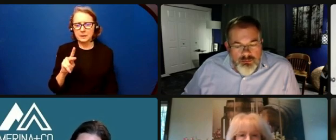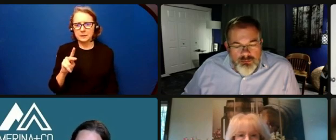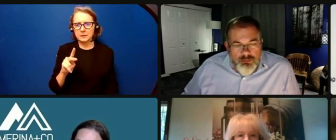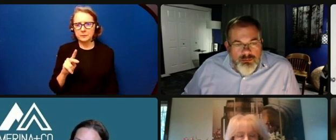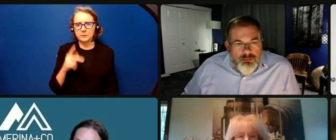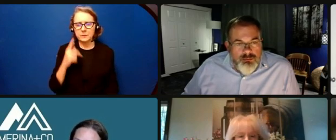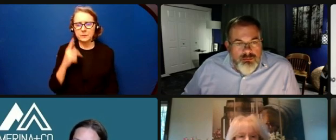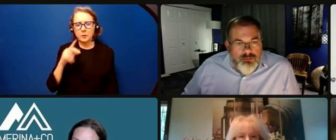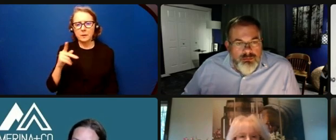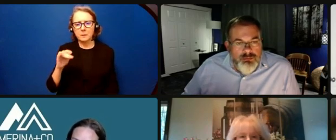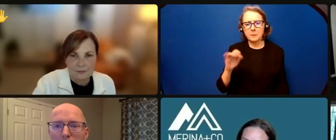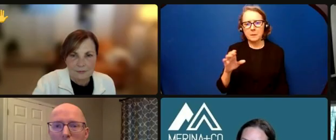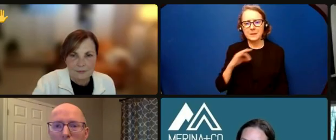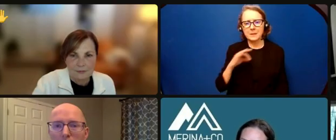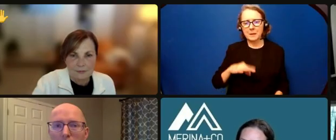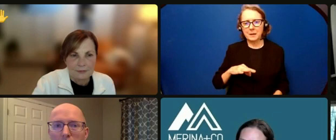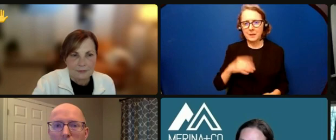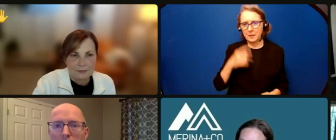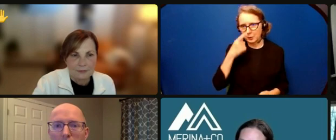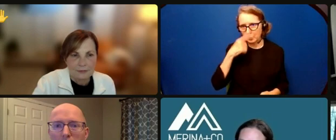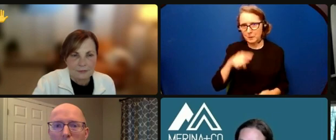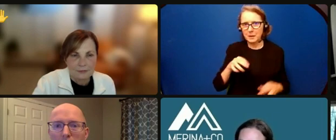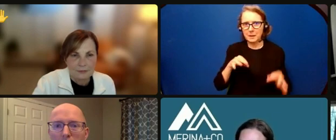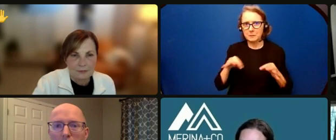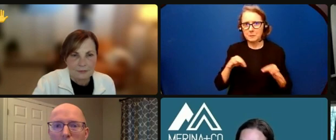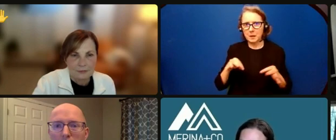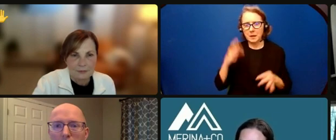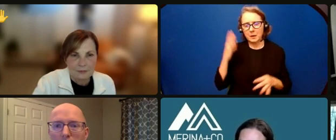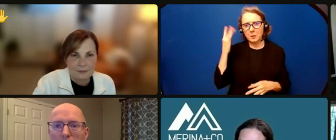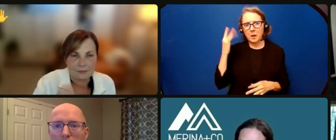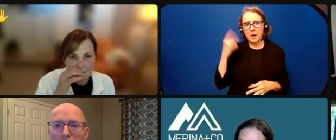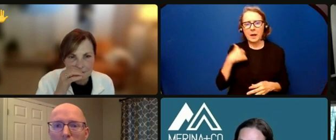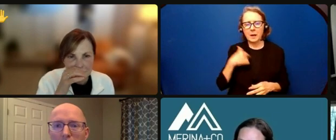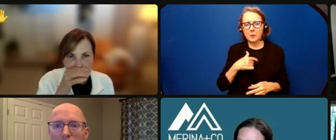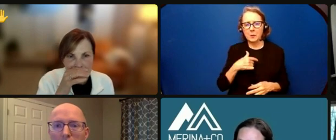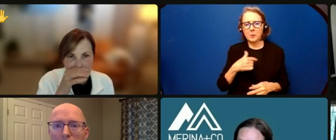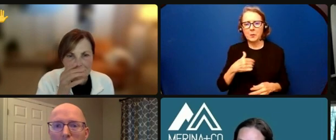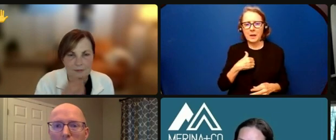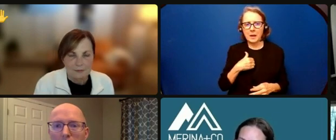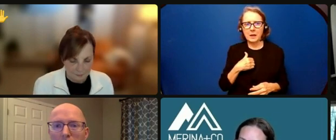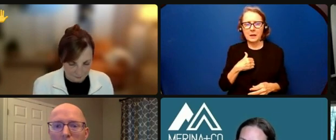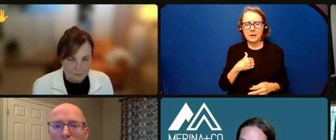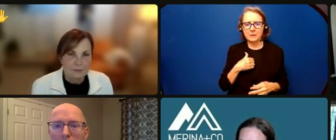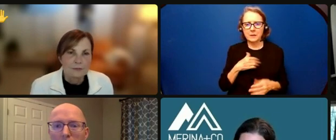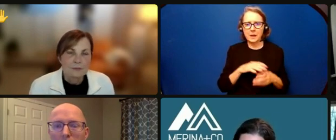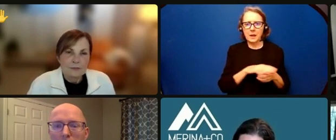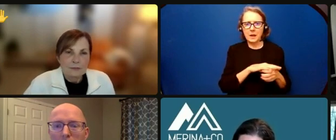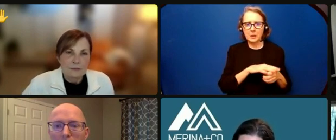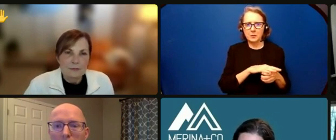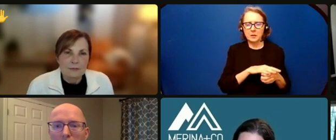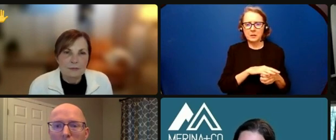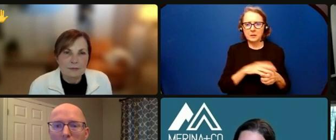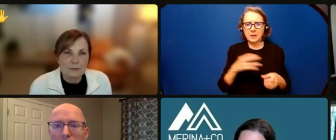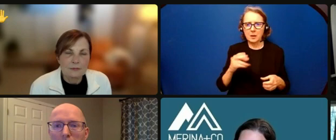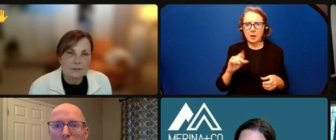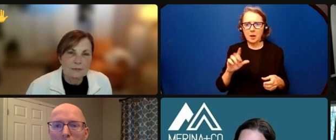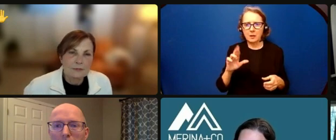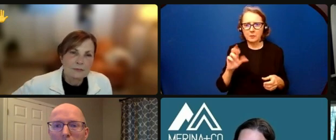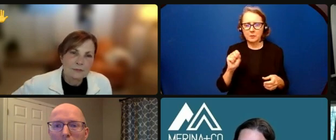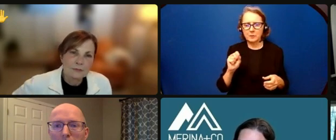the public's benefit, explain why we have areas that haulers are kind of,